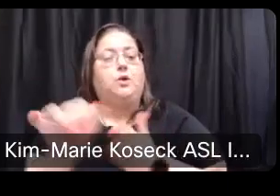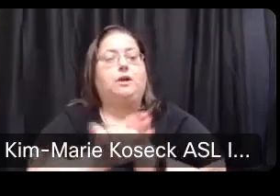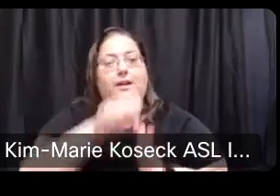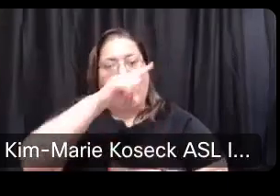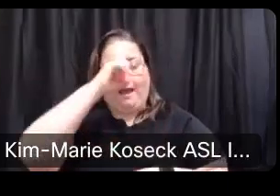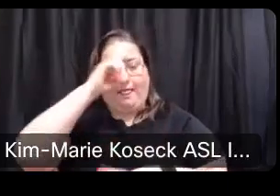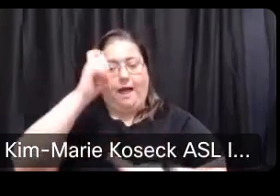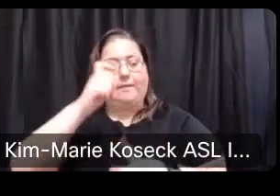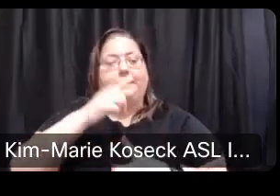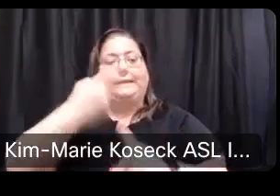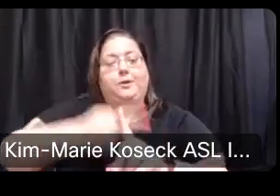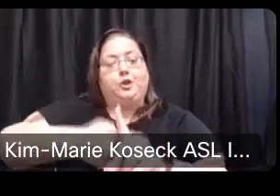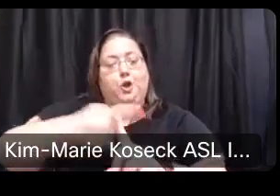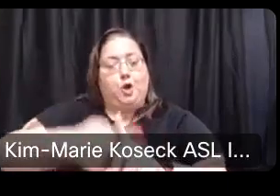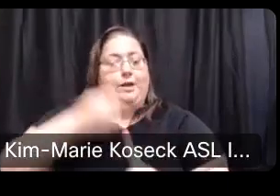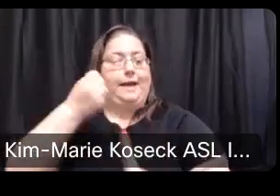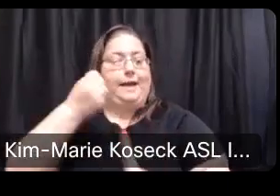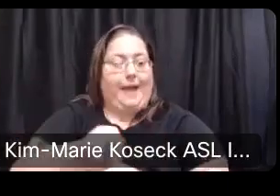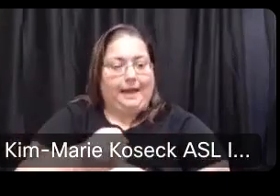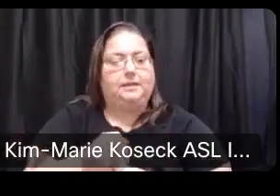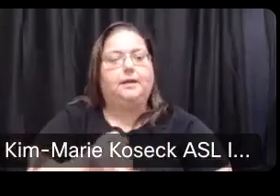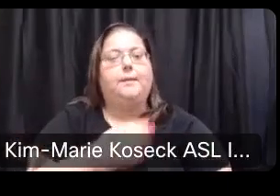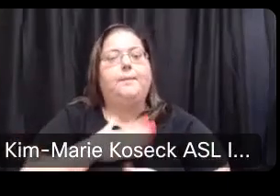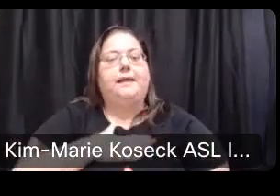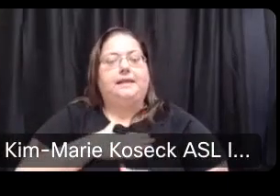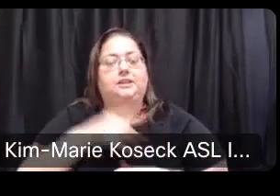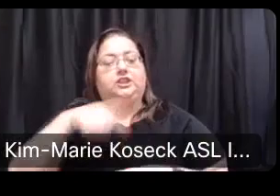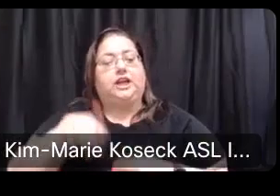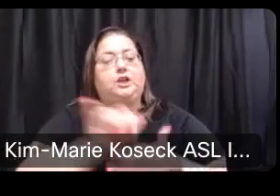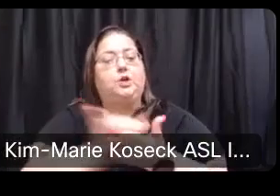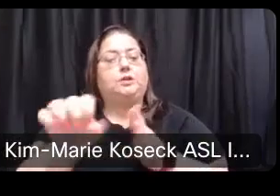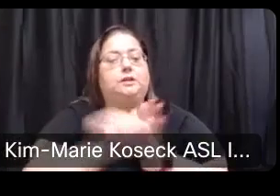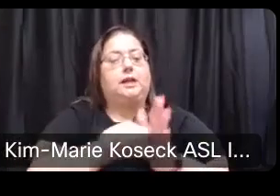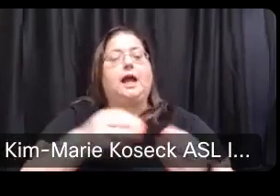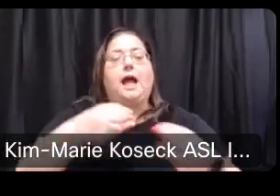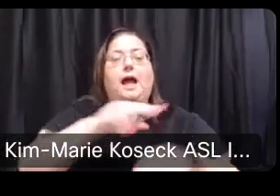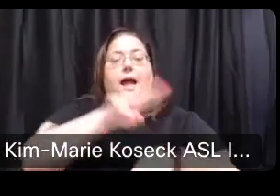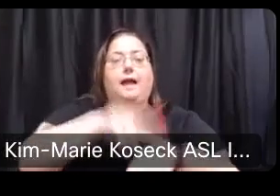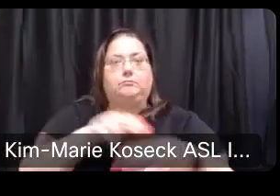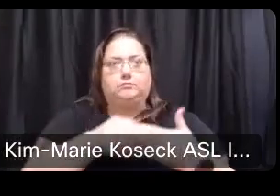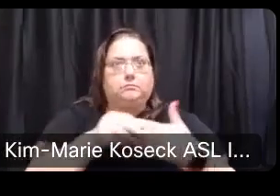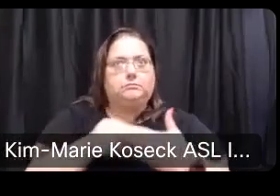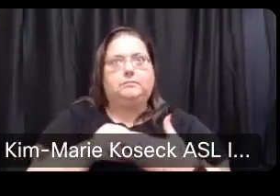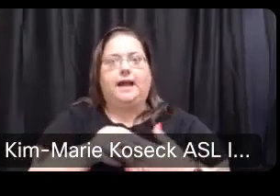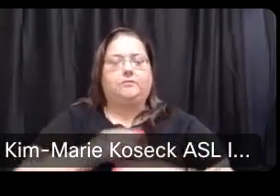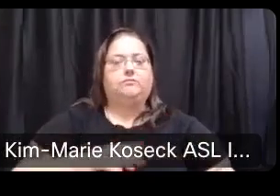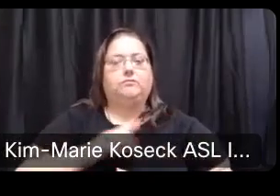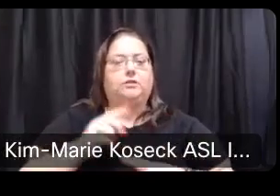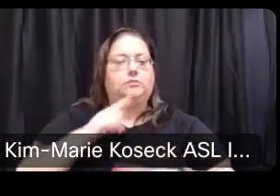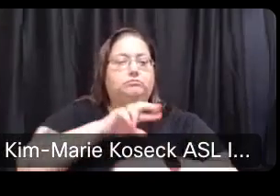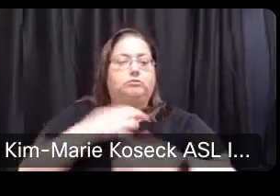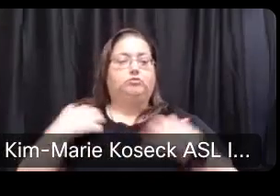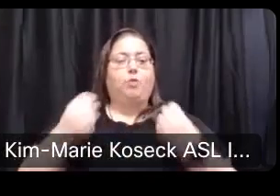Impacts Assessment. Please check back on the New York State Adaptation and Resilience Plan webpage for the